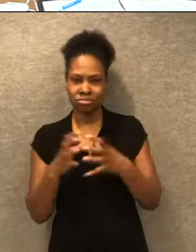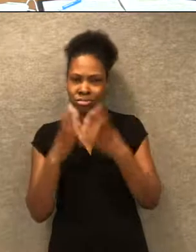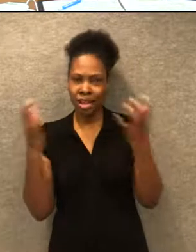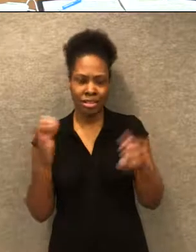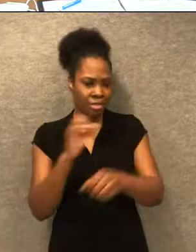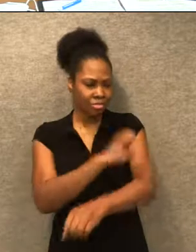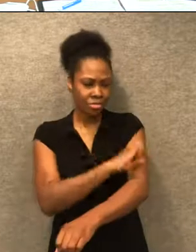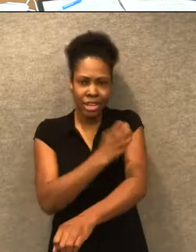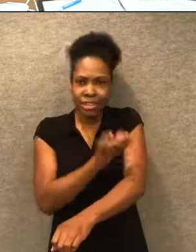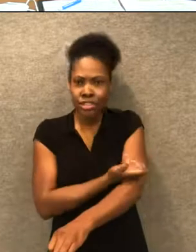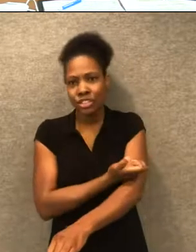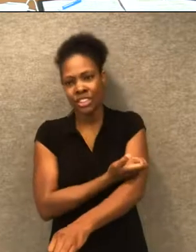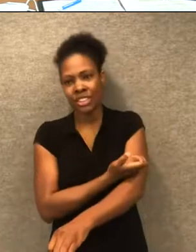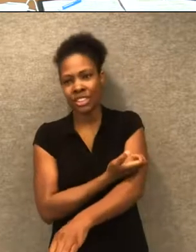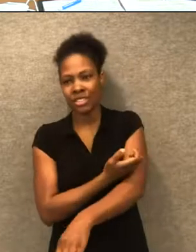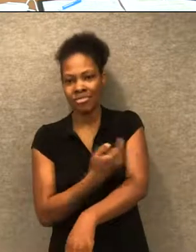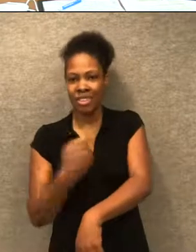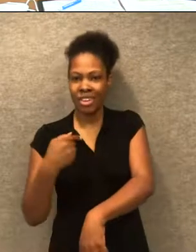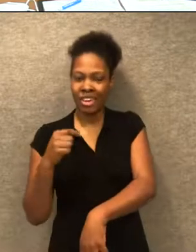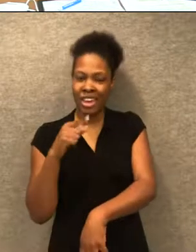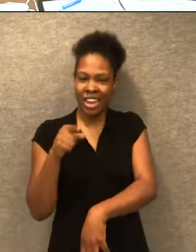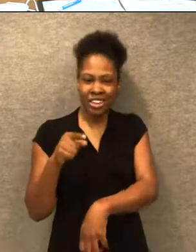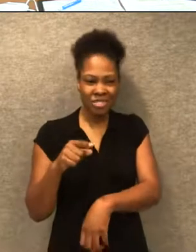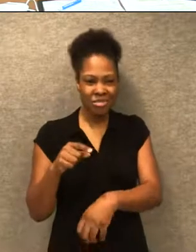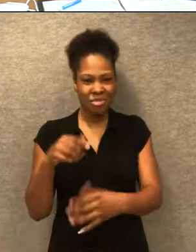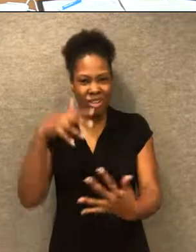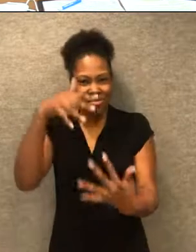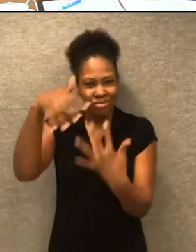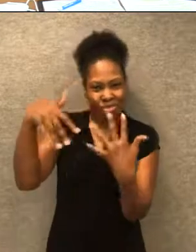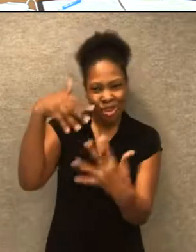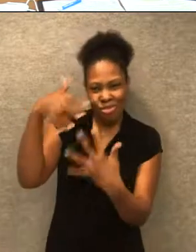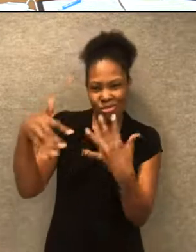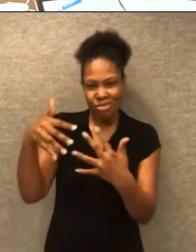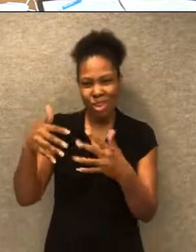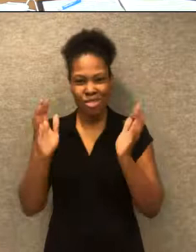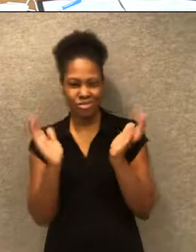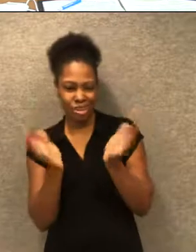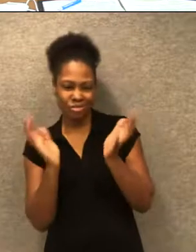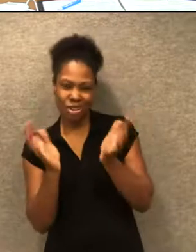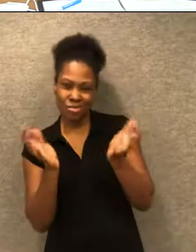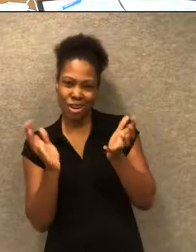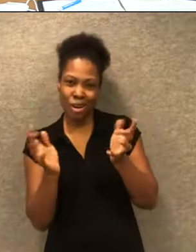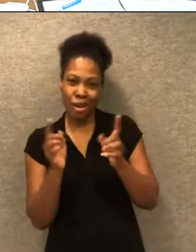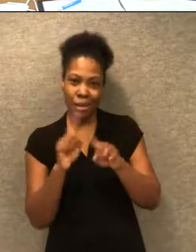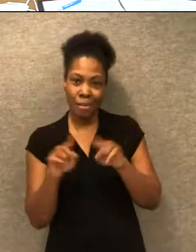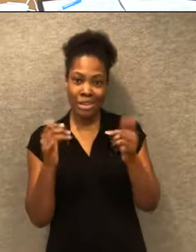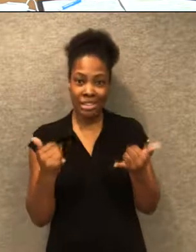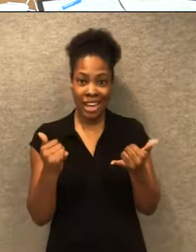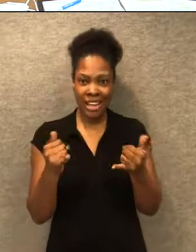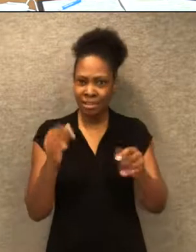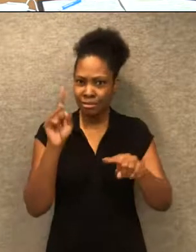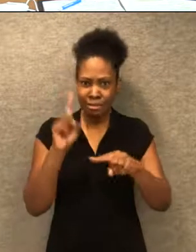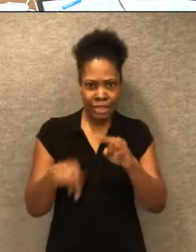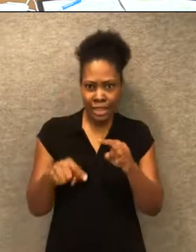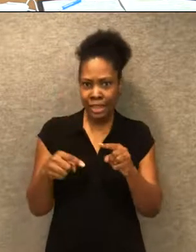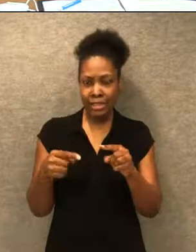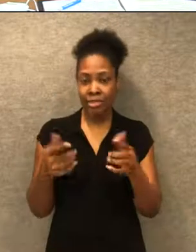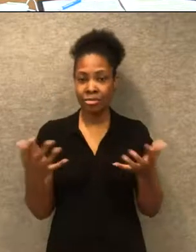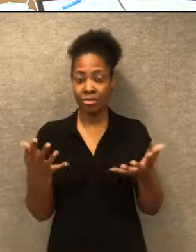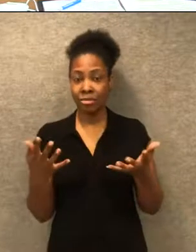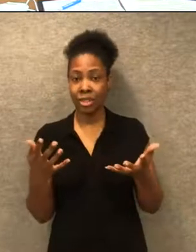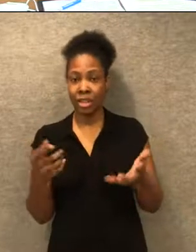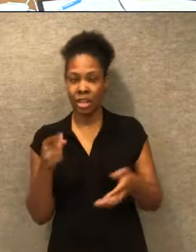are outgoing and social, and now that opportunity to be outgoing and social has been taken away from you, and you